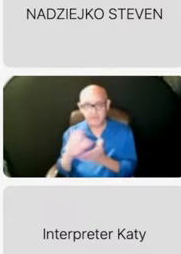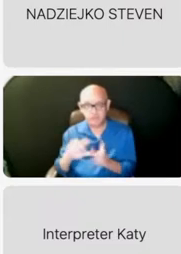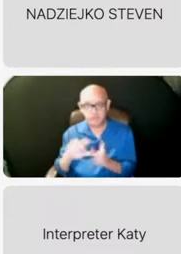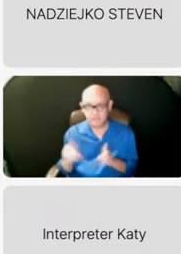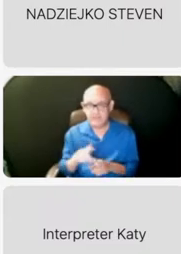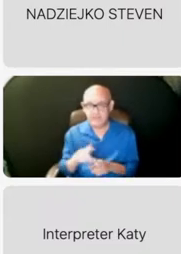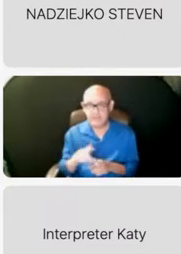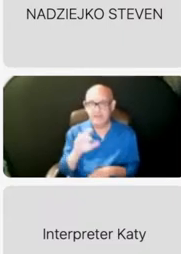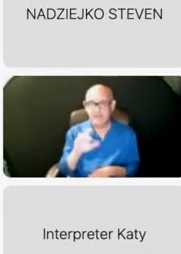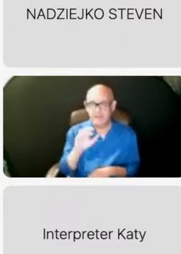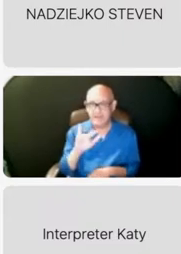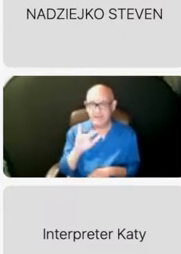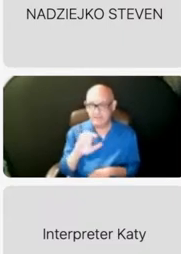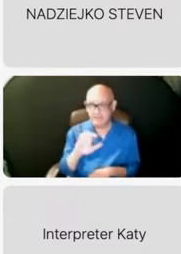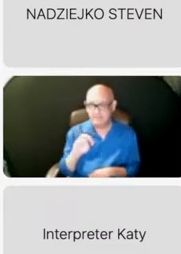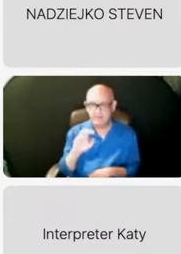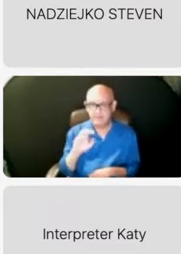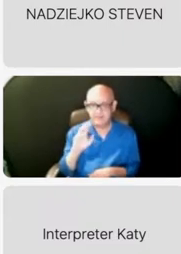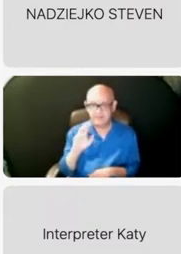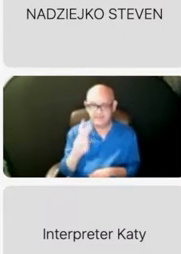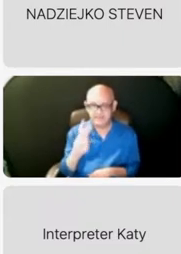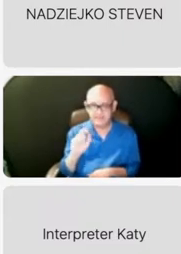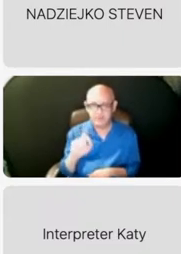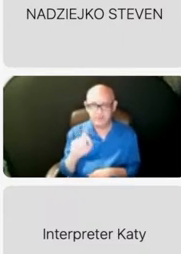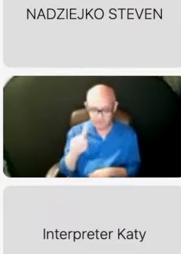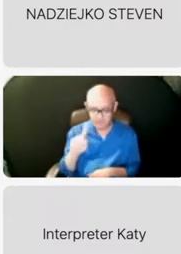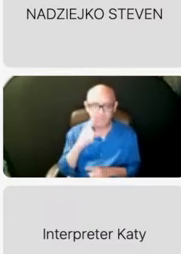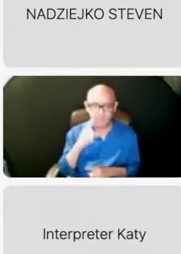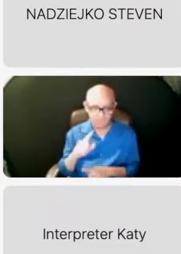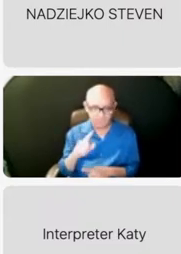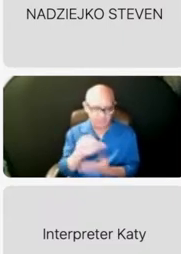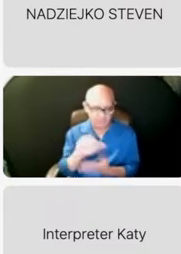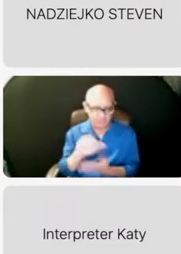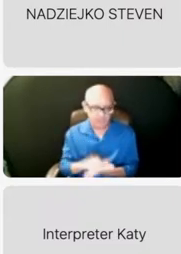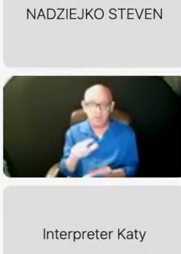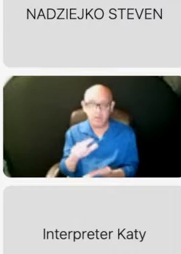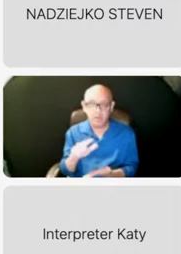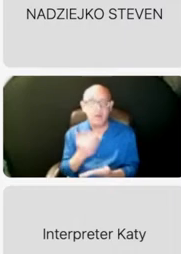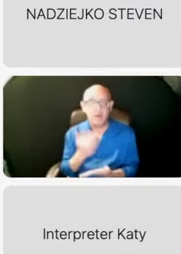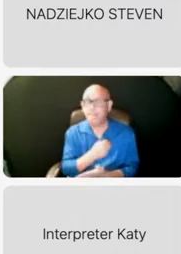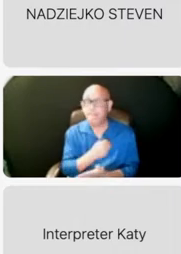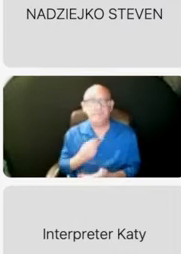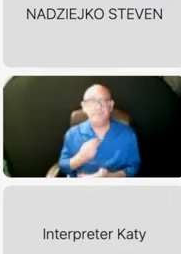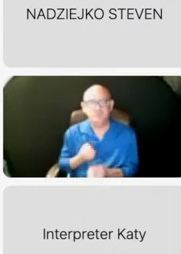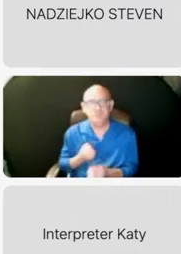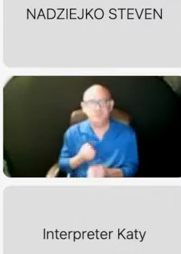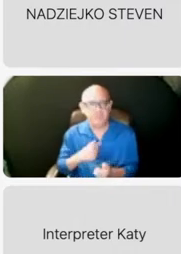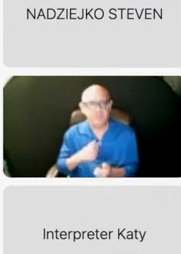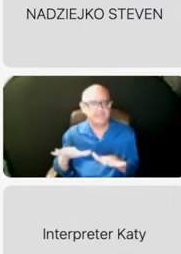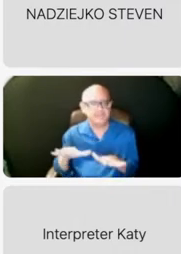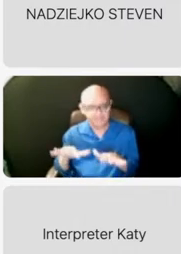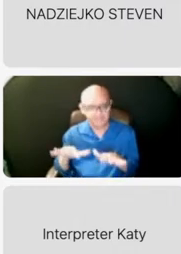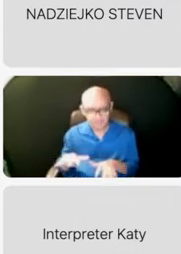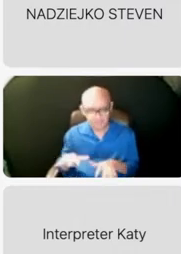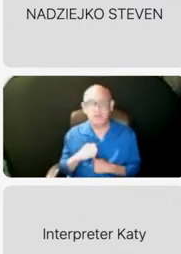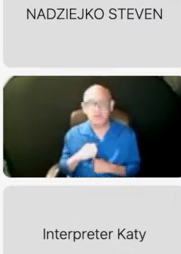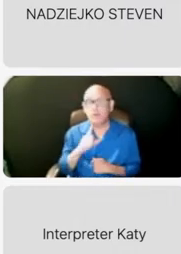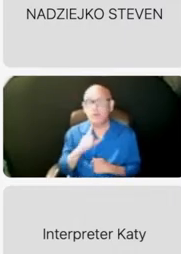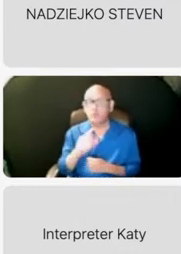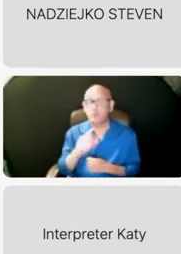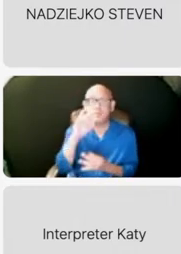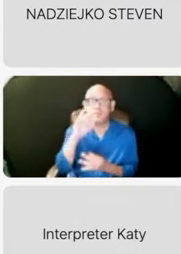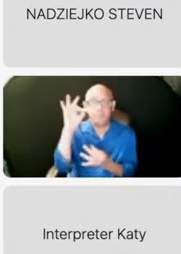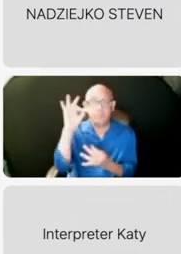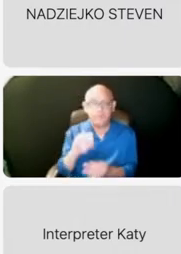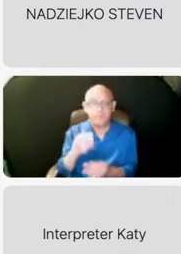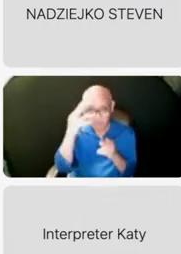agenda our membership voted overwhelmingly in support of this settlement and while not because this is the best option we have to get much